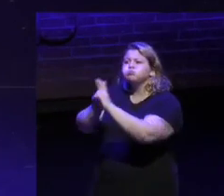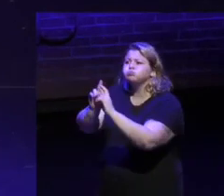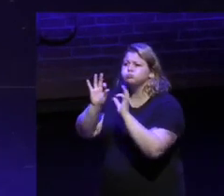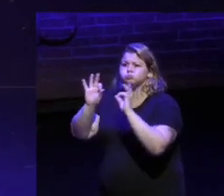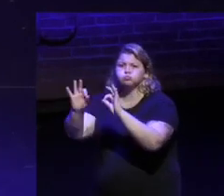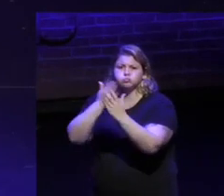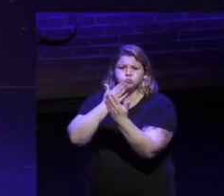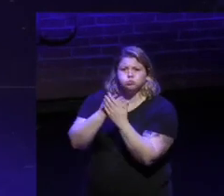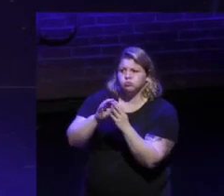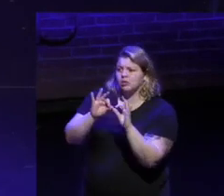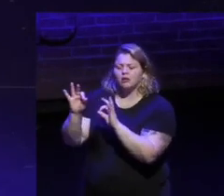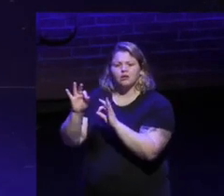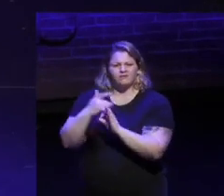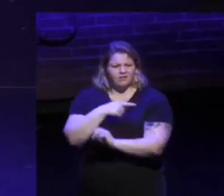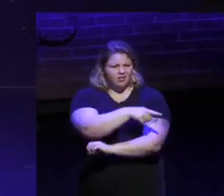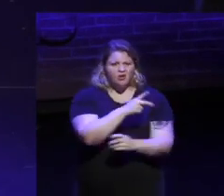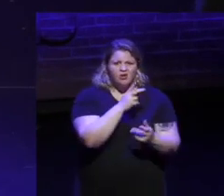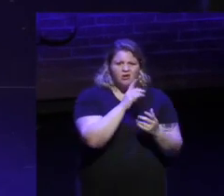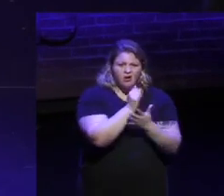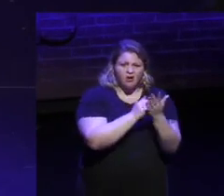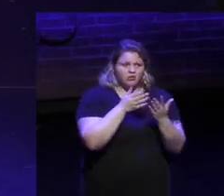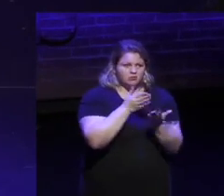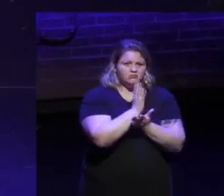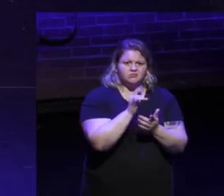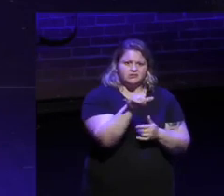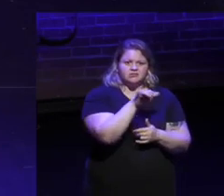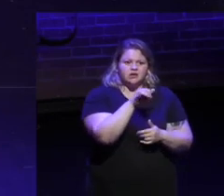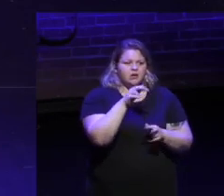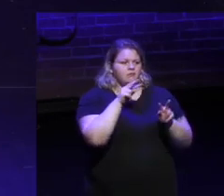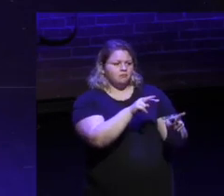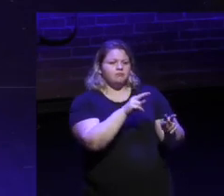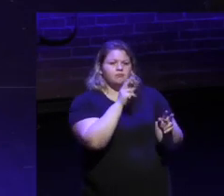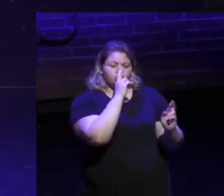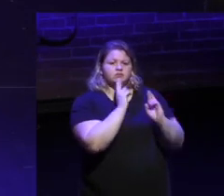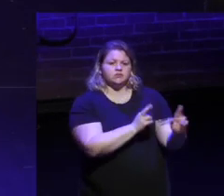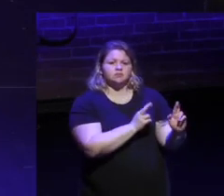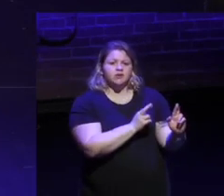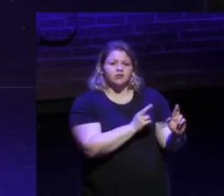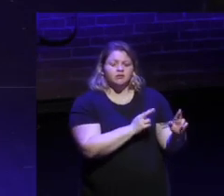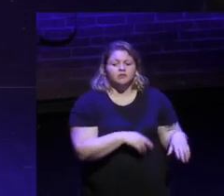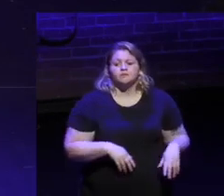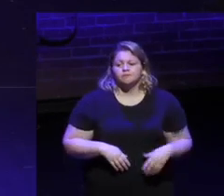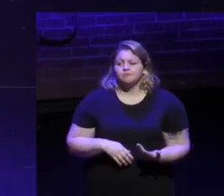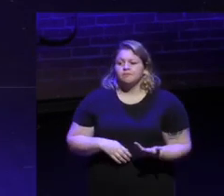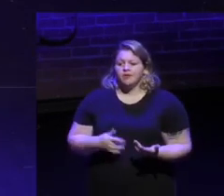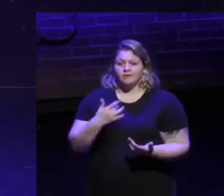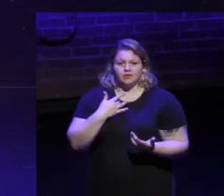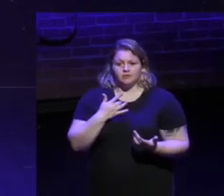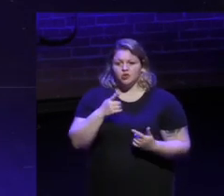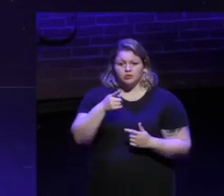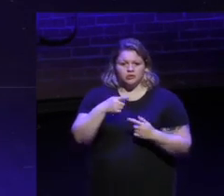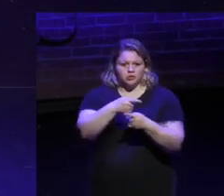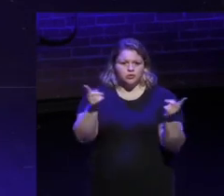to our communities. That's what I've done as mayor. I think this race is about who's going to be a really strong partner for our next governor. You can tell we're all